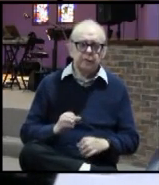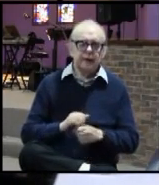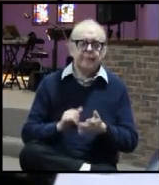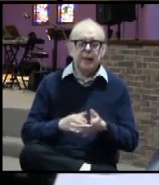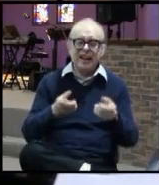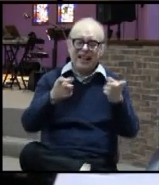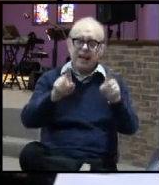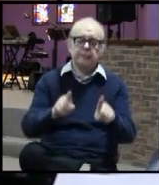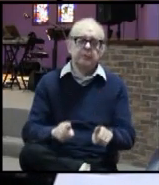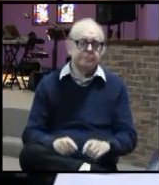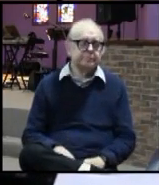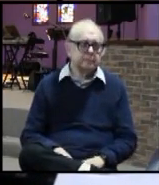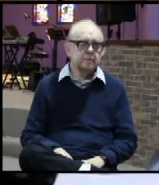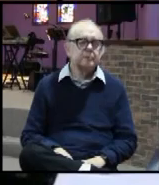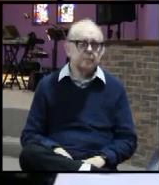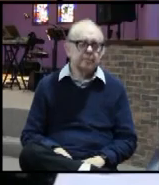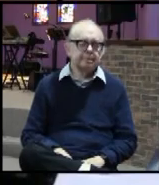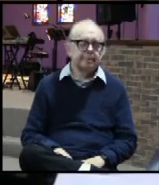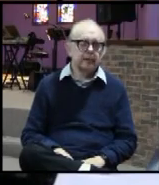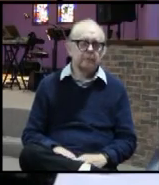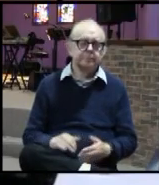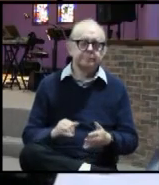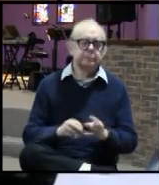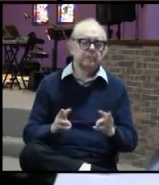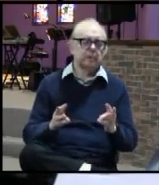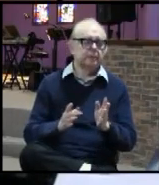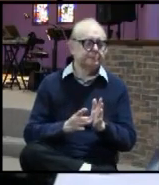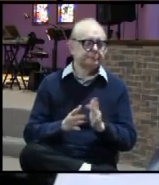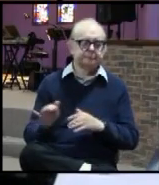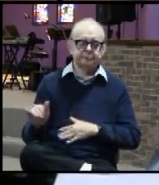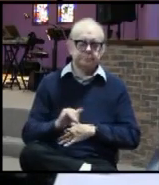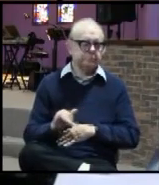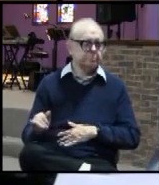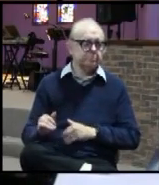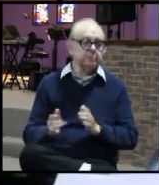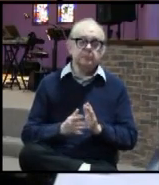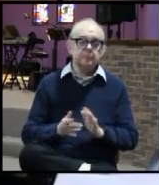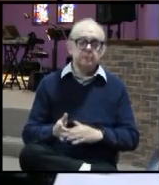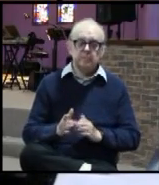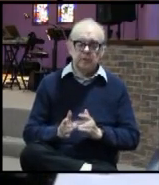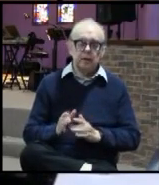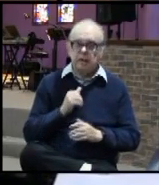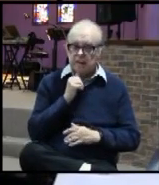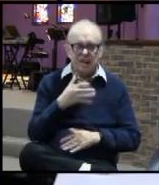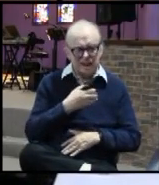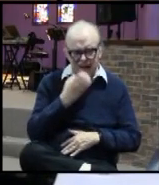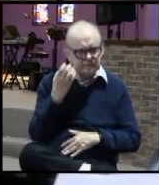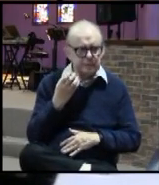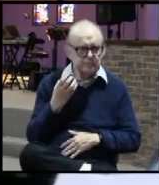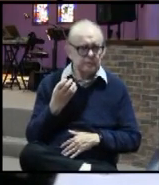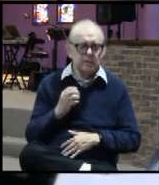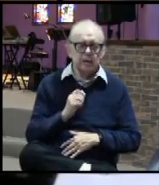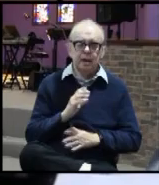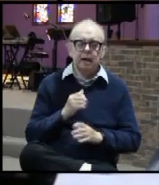Amen. Make it happen. And this is the way Jesus was. He wasn't angry. He wasn't bitter.